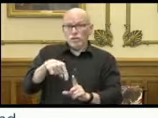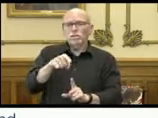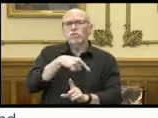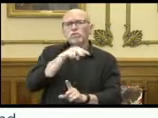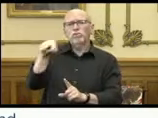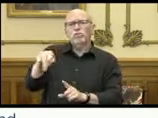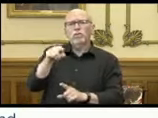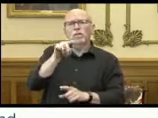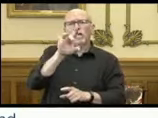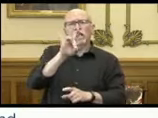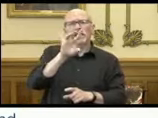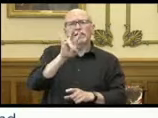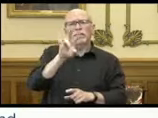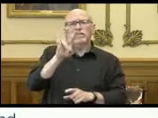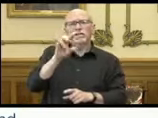to